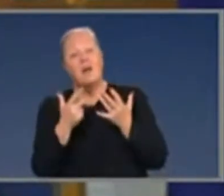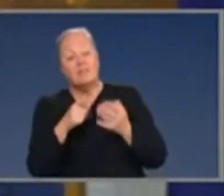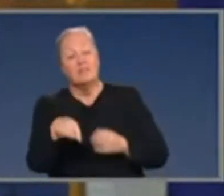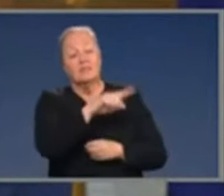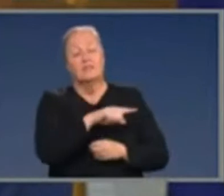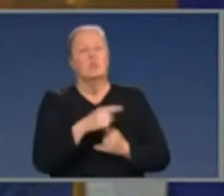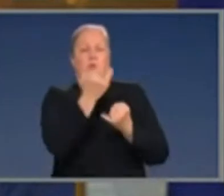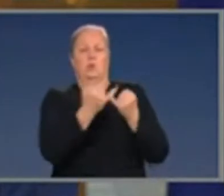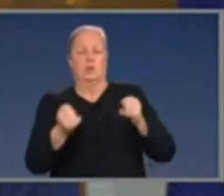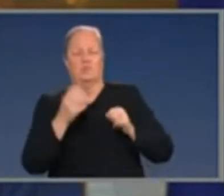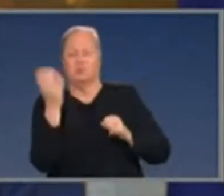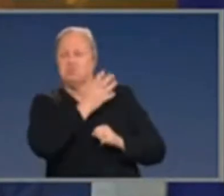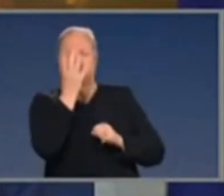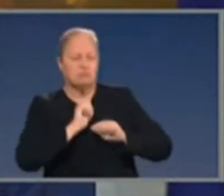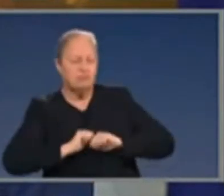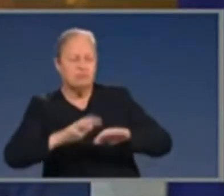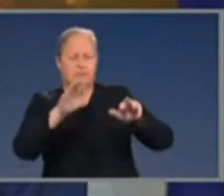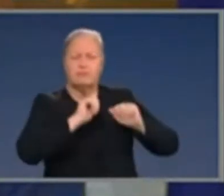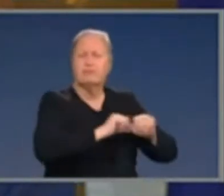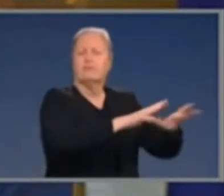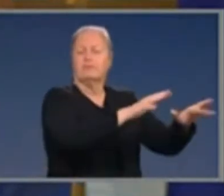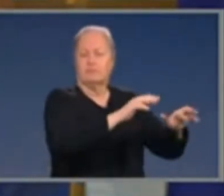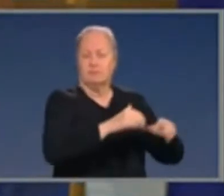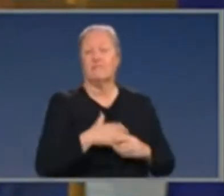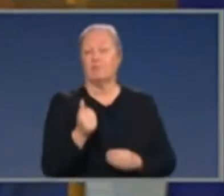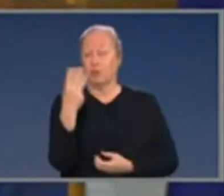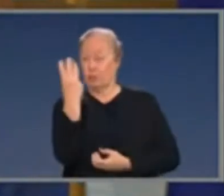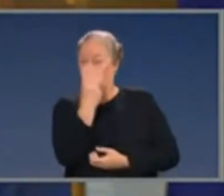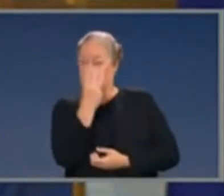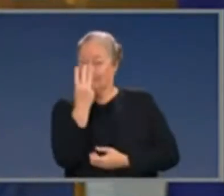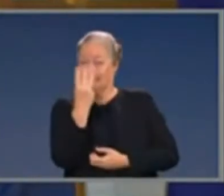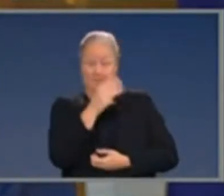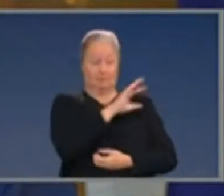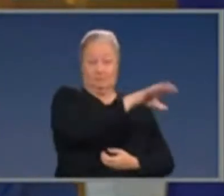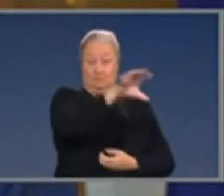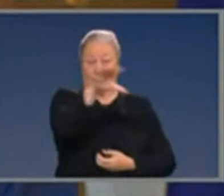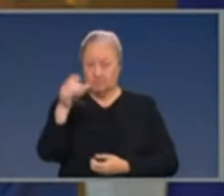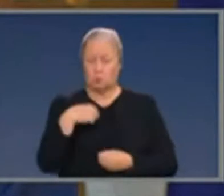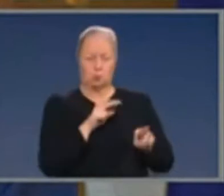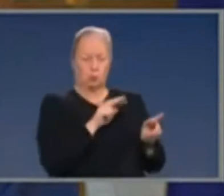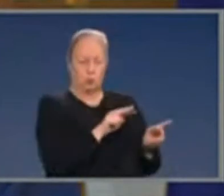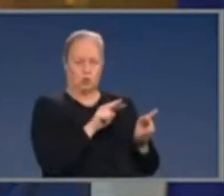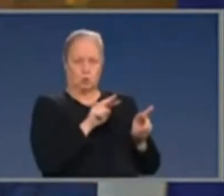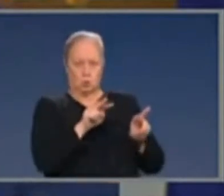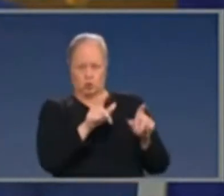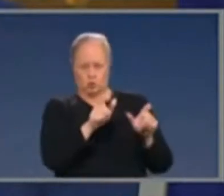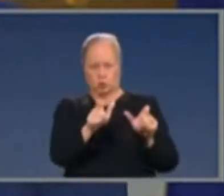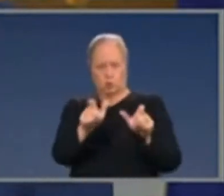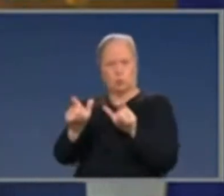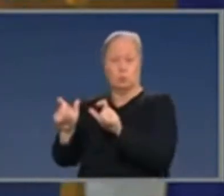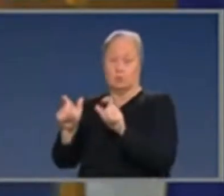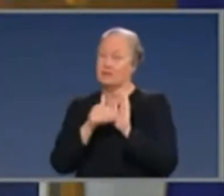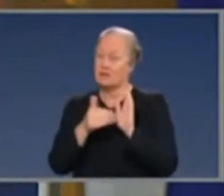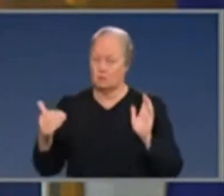bigger outbreaks. We have 13 facilities that we are keeping a very close eye on at the moment, many